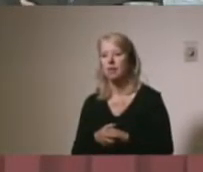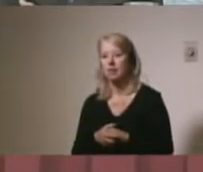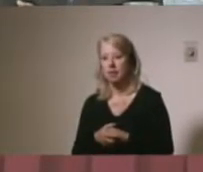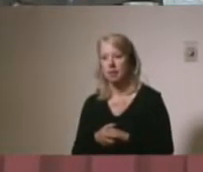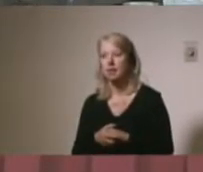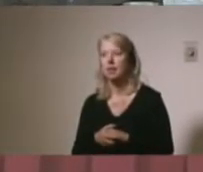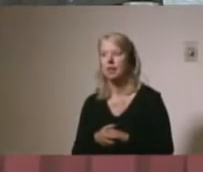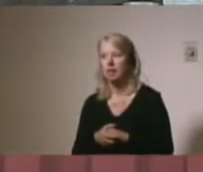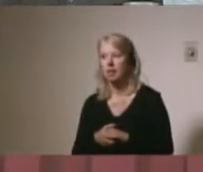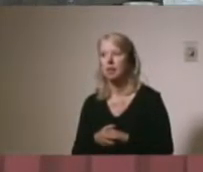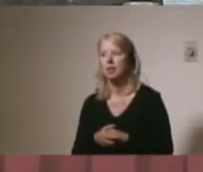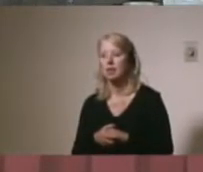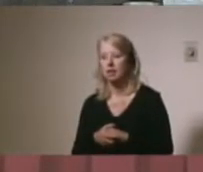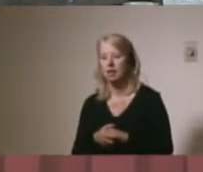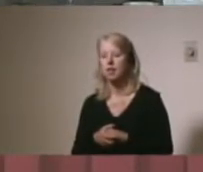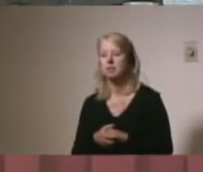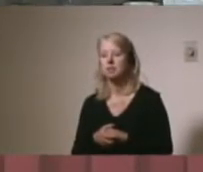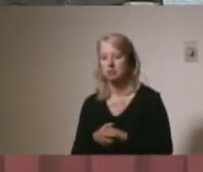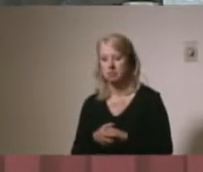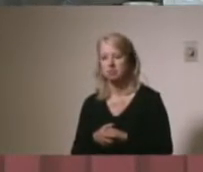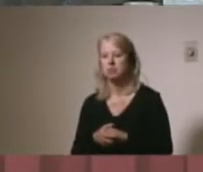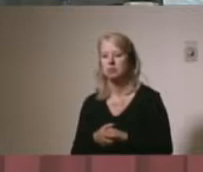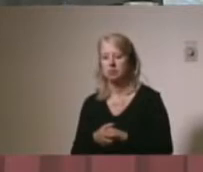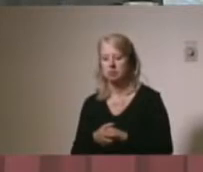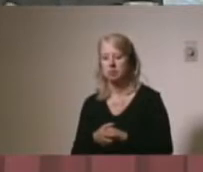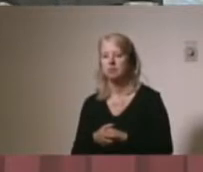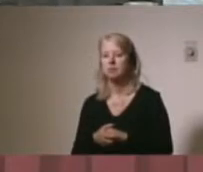we have the